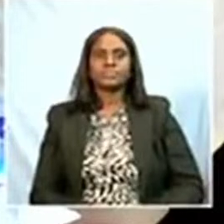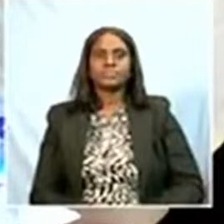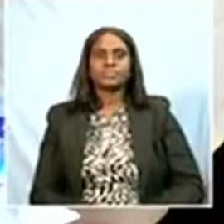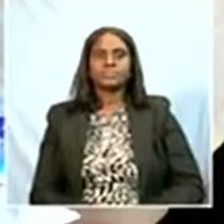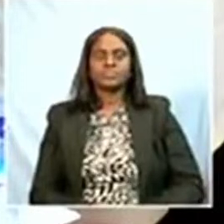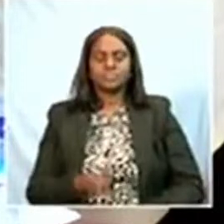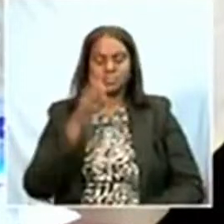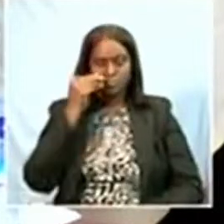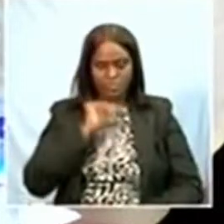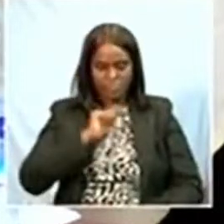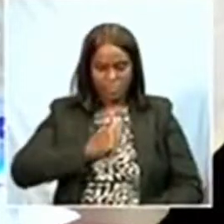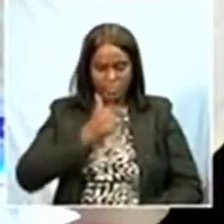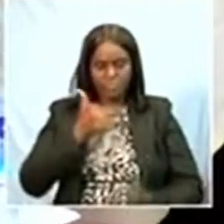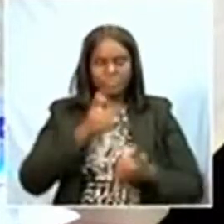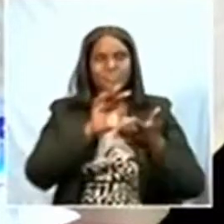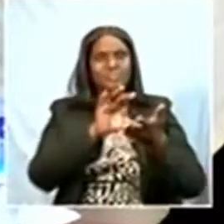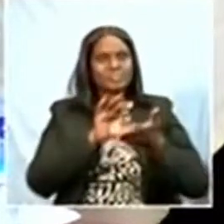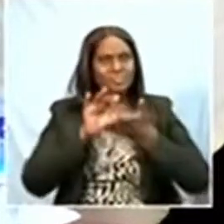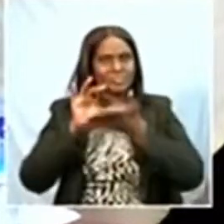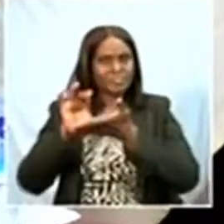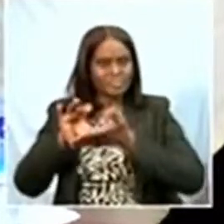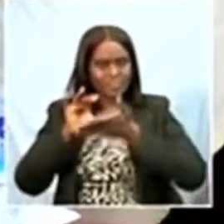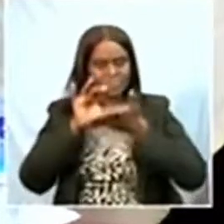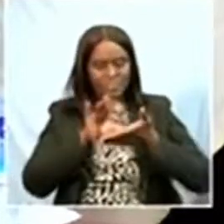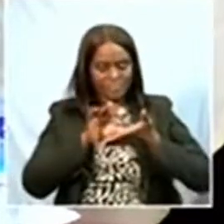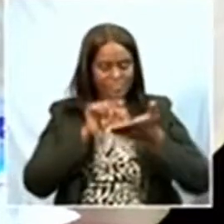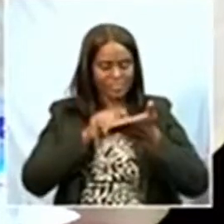Why should we insist on borrowing